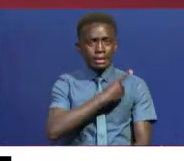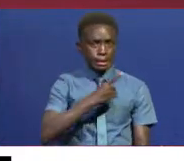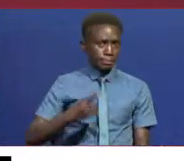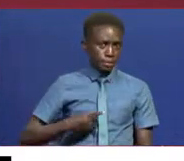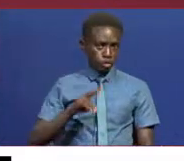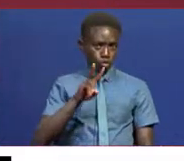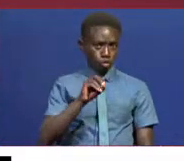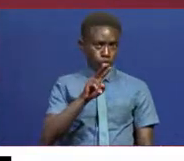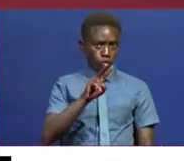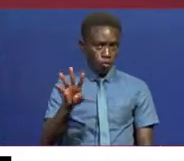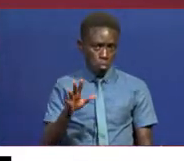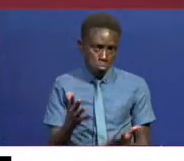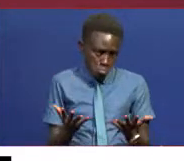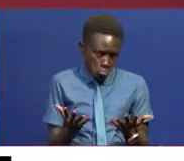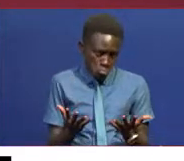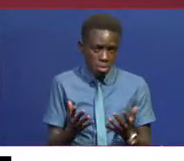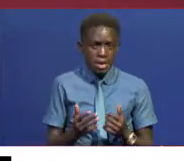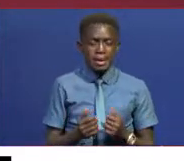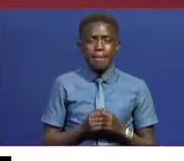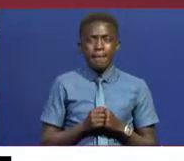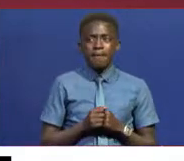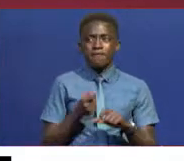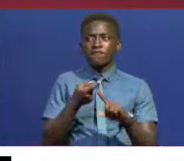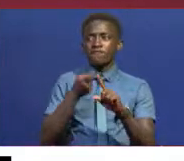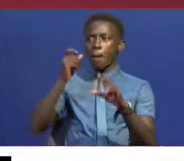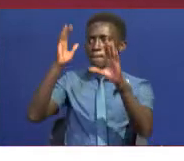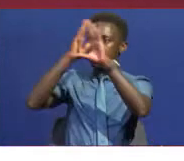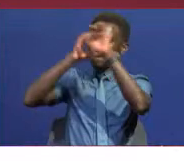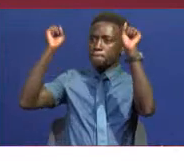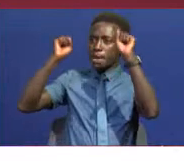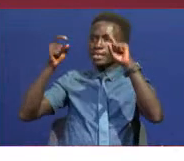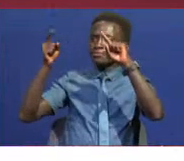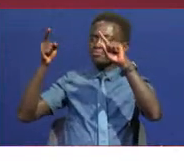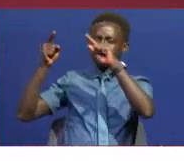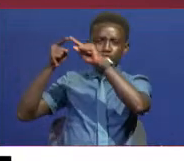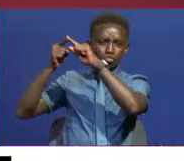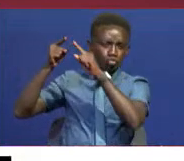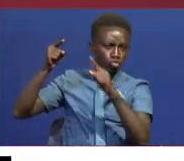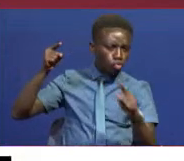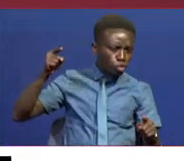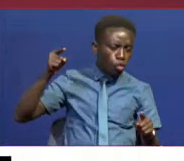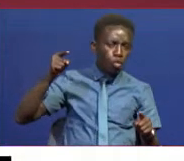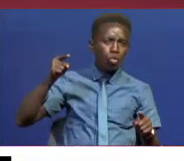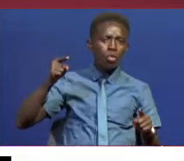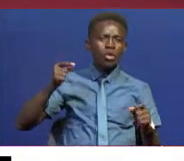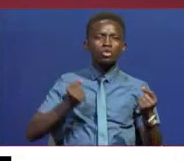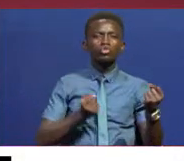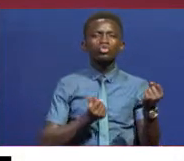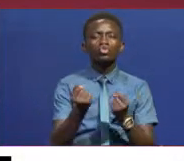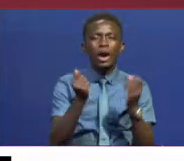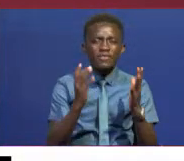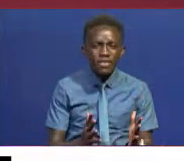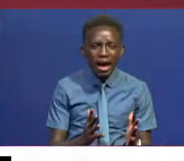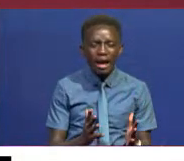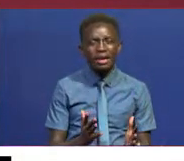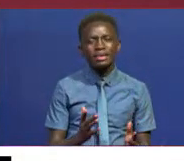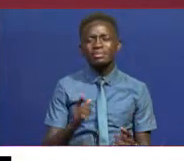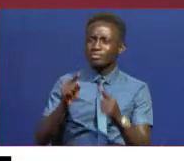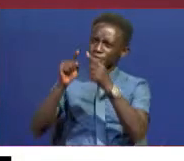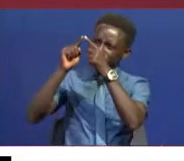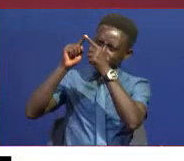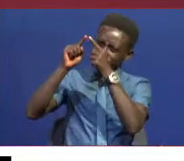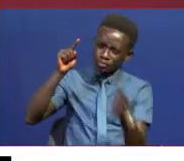migrate everybody from the president to the smallest person, to the driver within public service, to a system